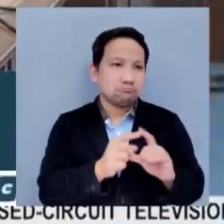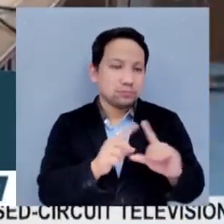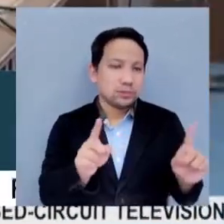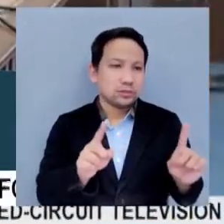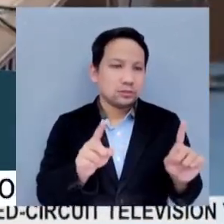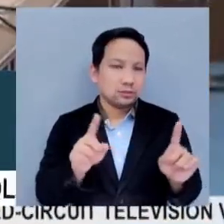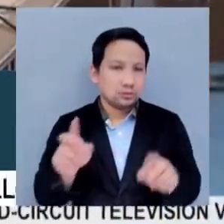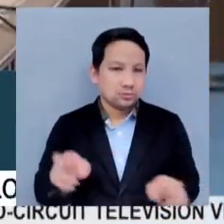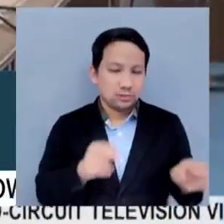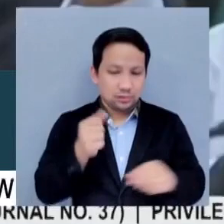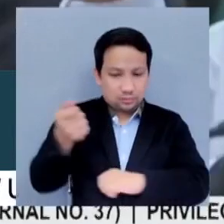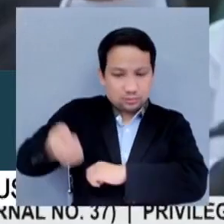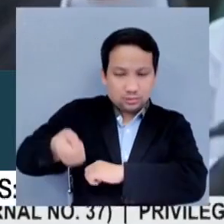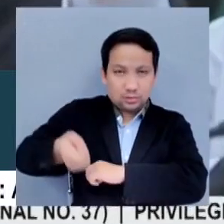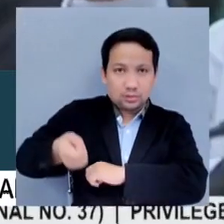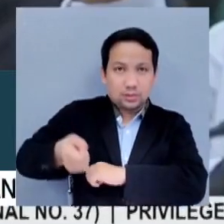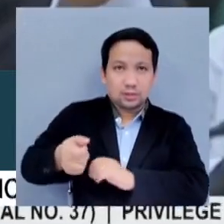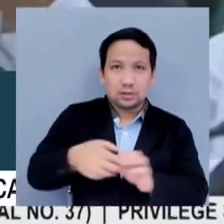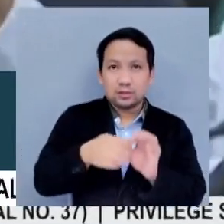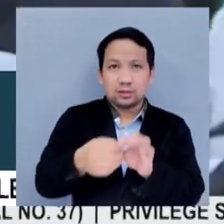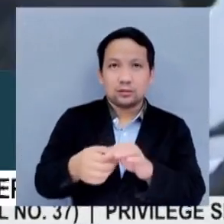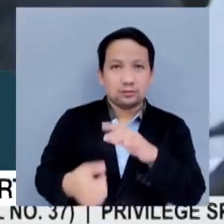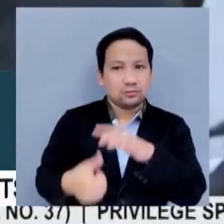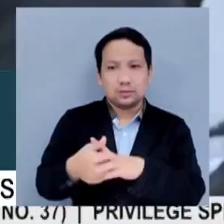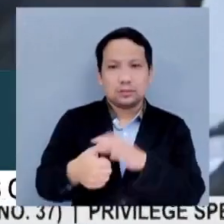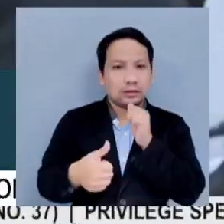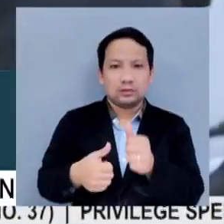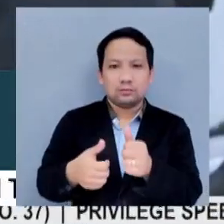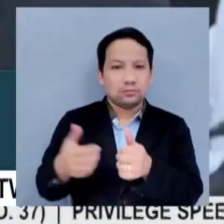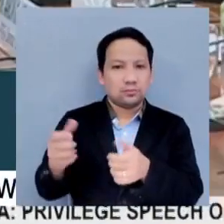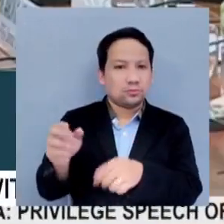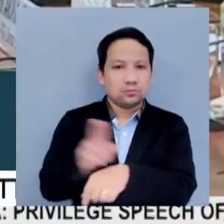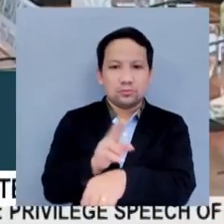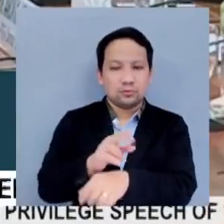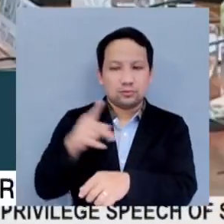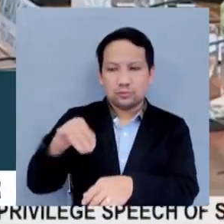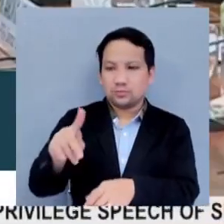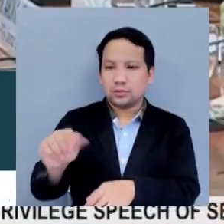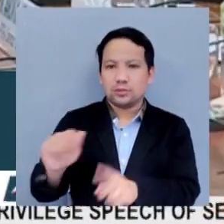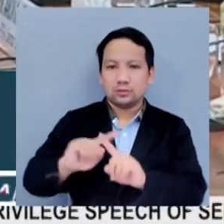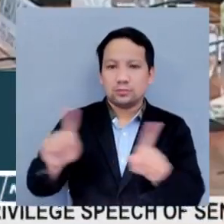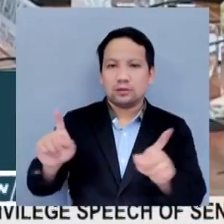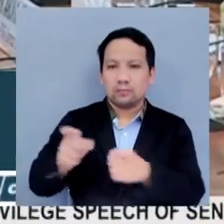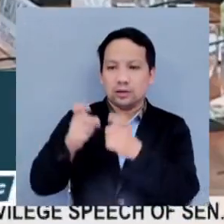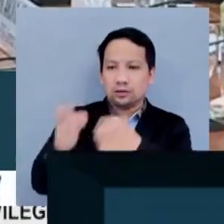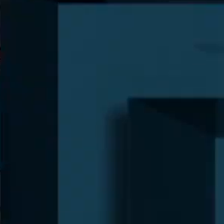he clarified it's not being observed in the PDEA reward system.